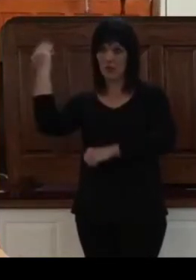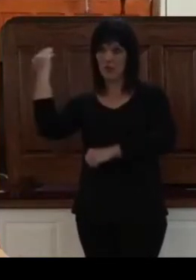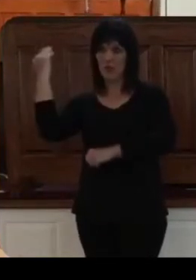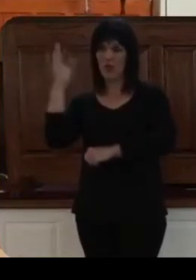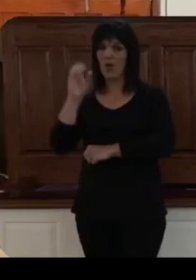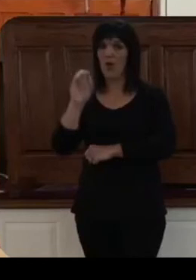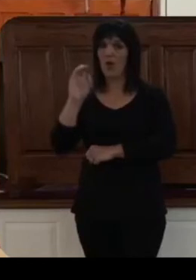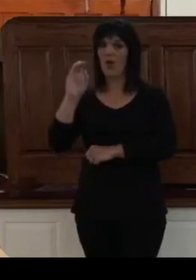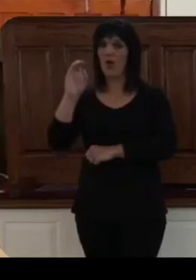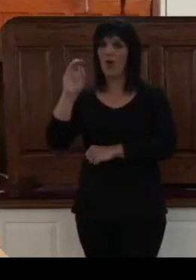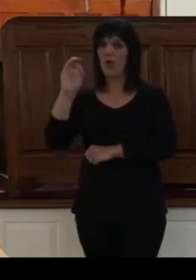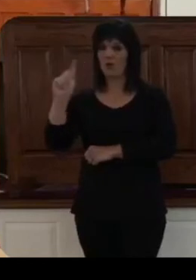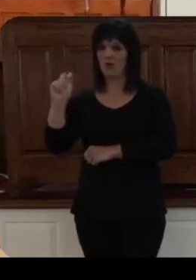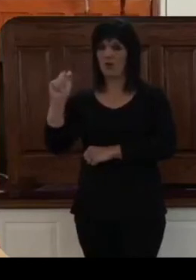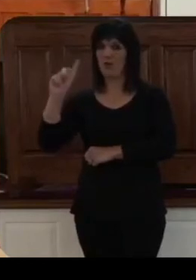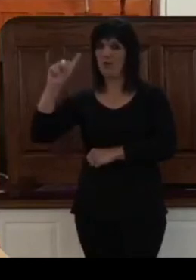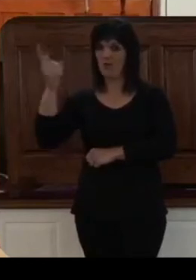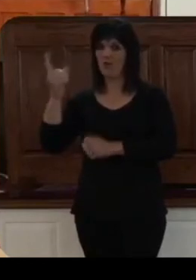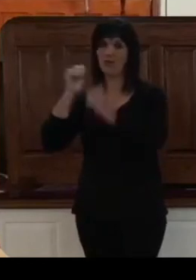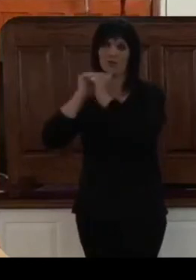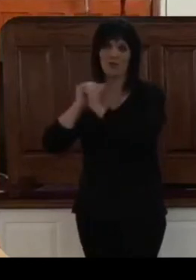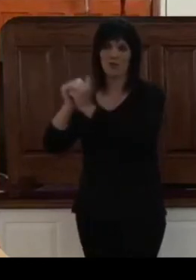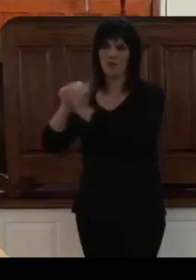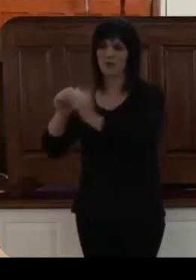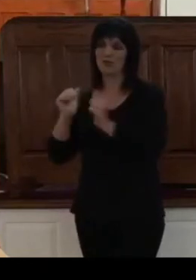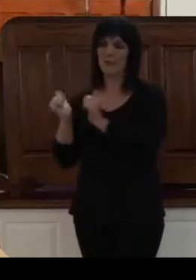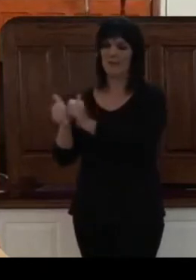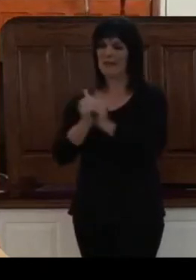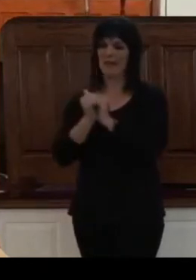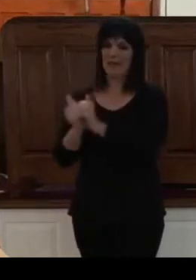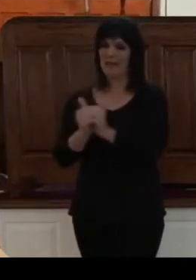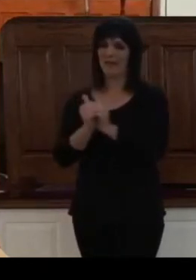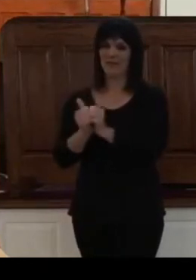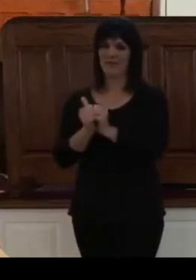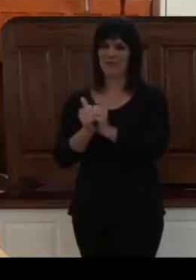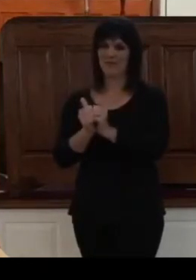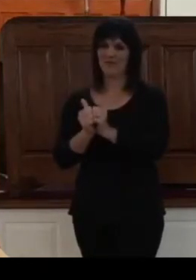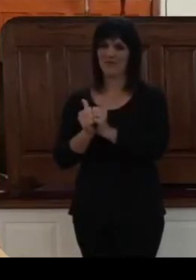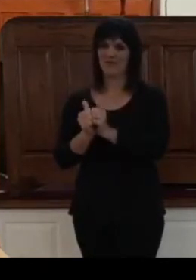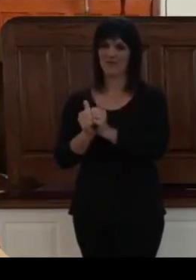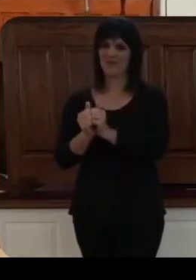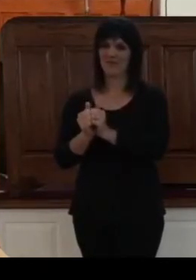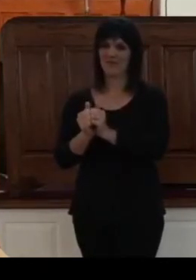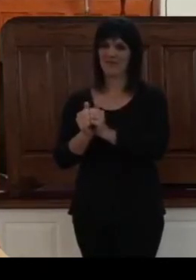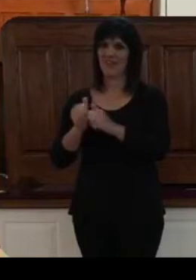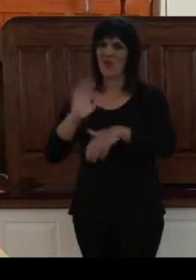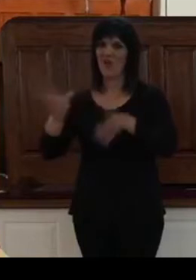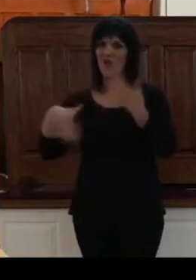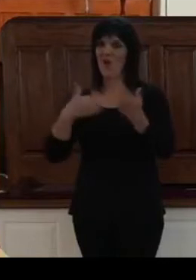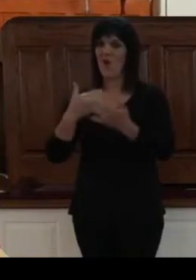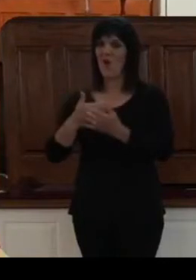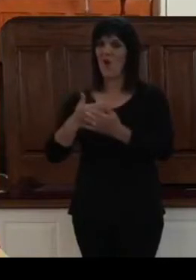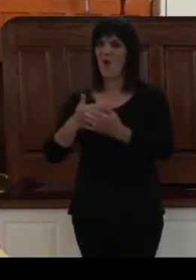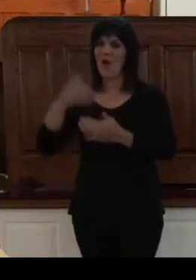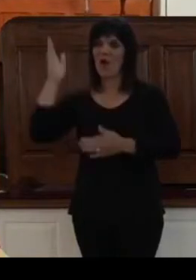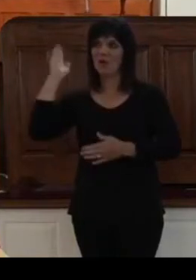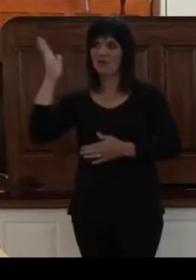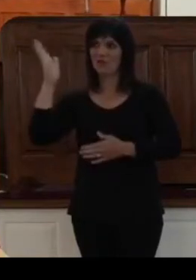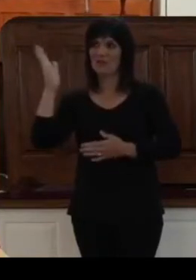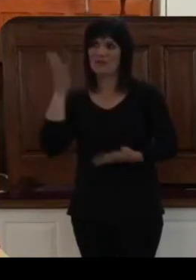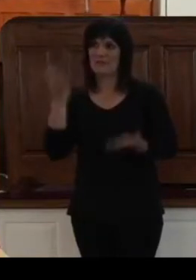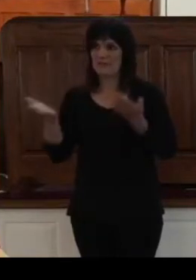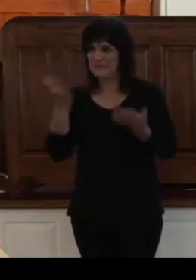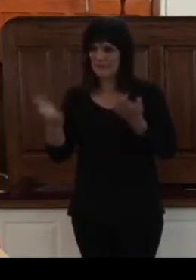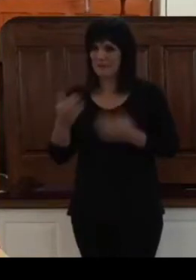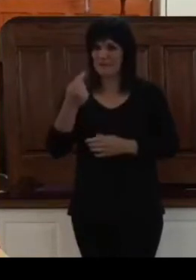that was the very first worship set. We've been together ever since. And every service, I might have to take my shoes off to count the